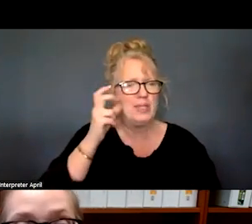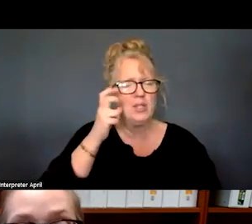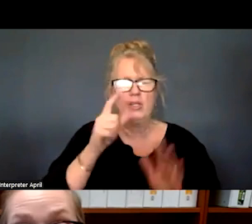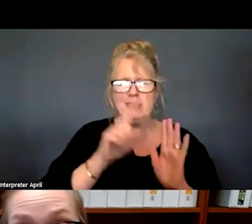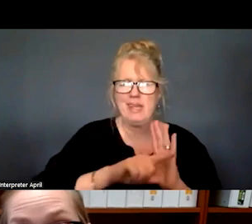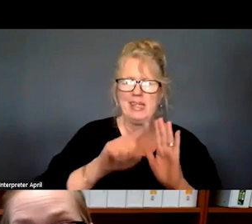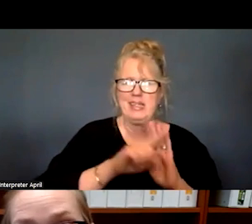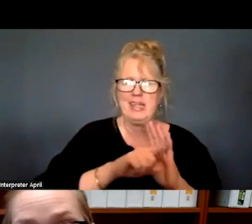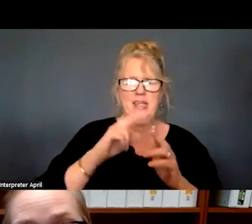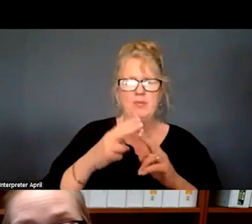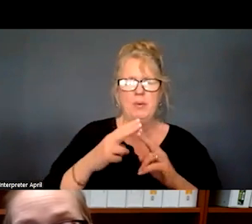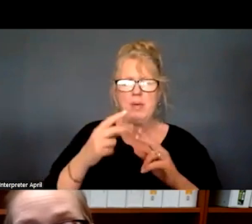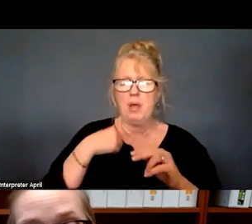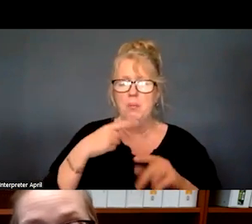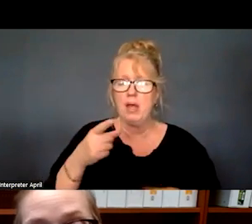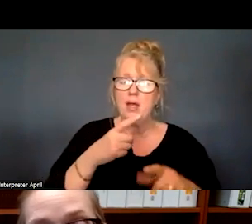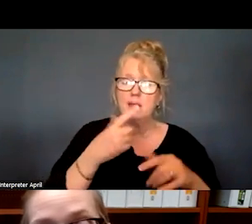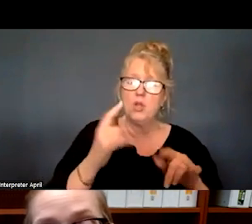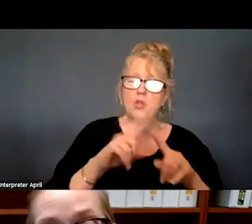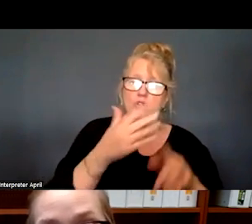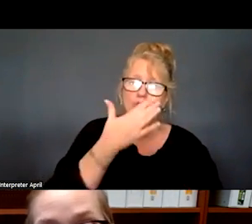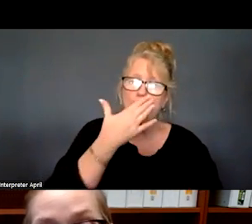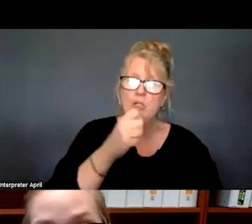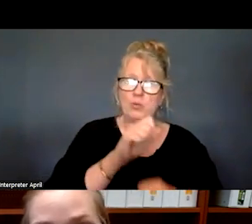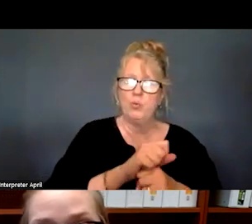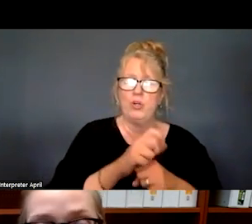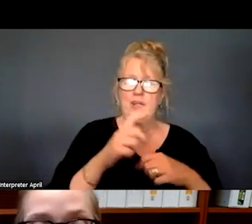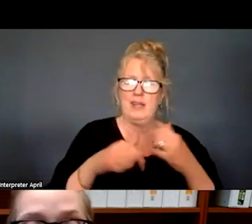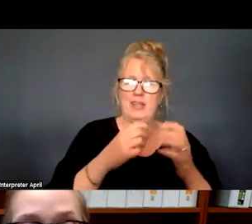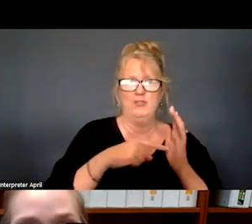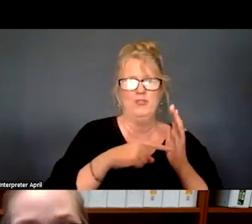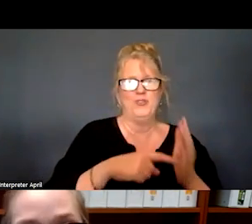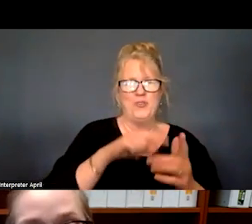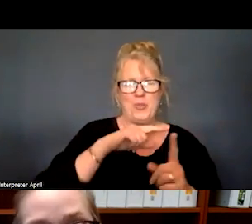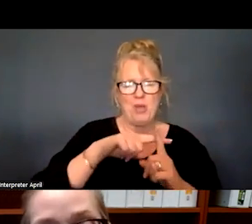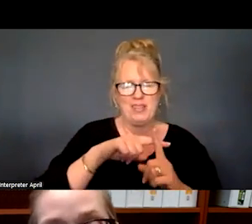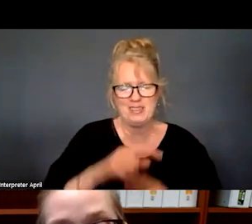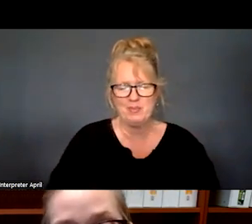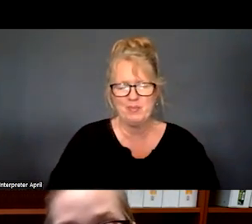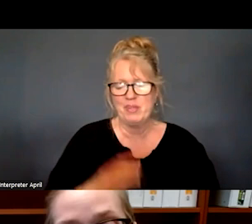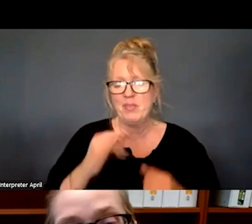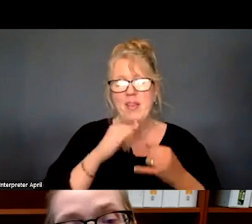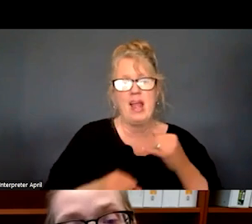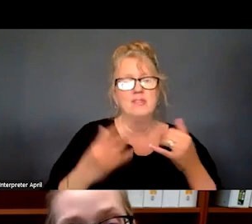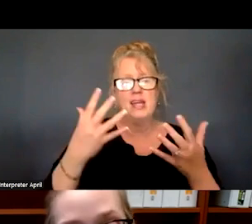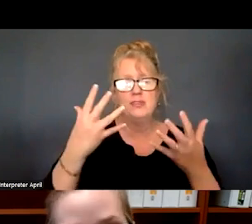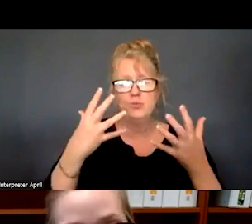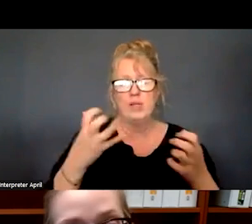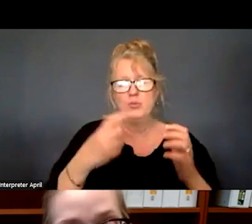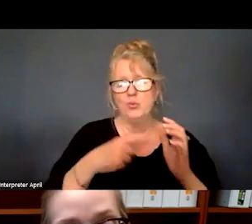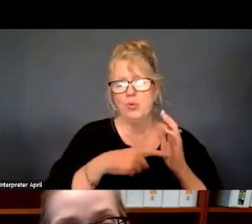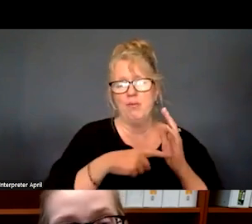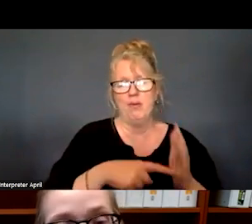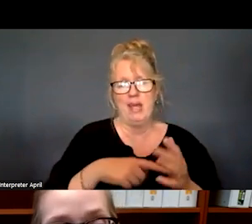overdoses, but not the good work that's being done. So that newsletter is actually focused on the positive. And lastly, I just want to highlight we